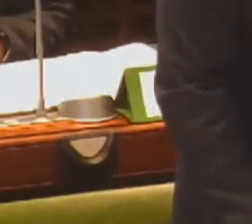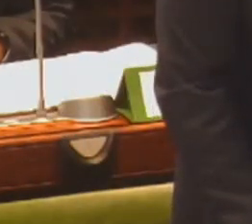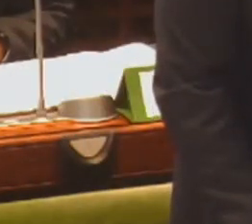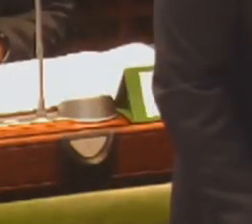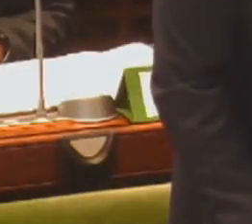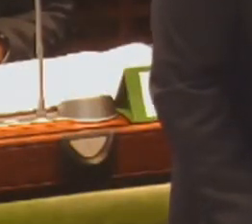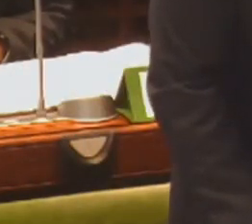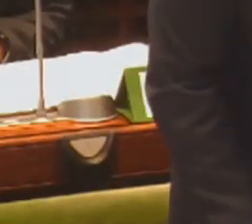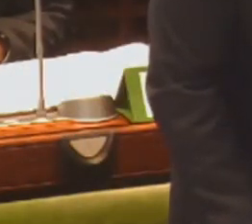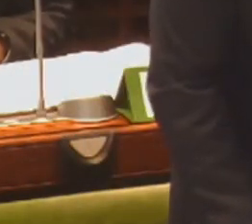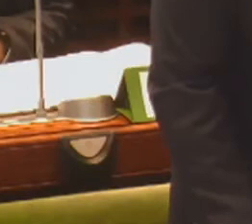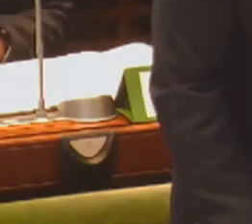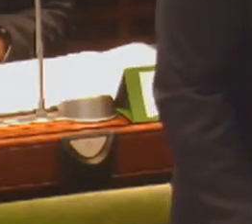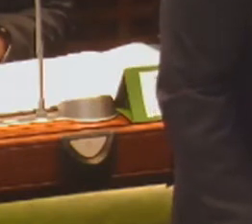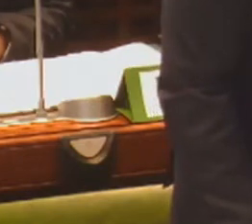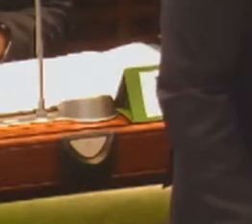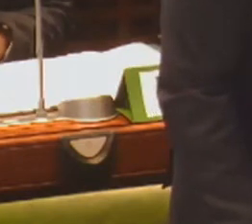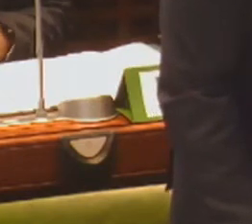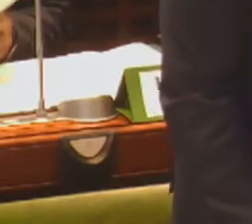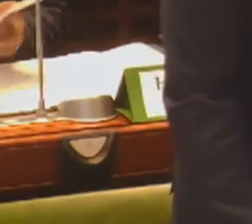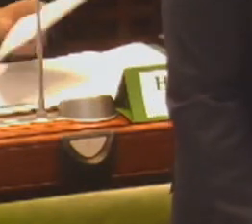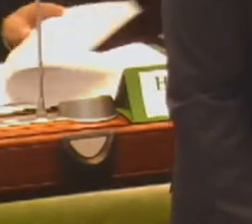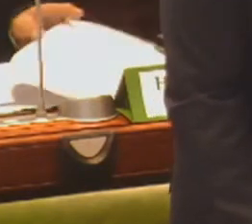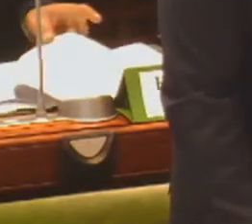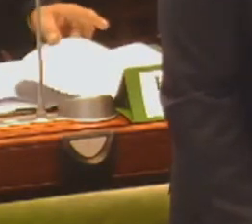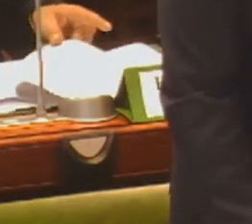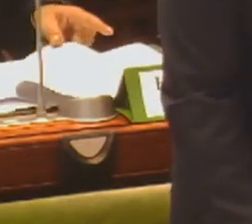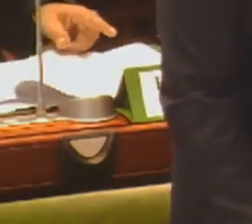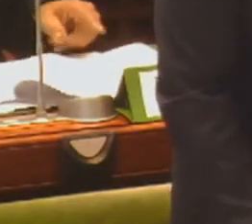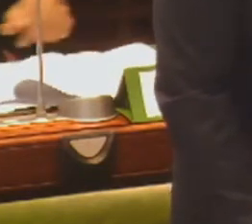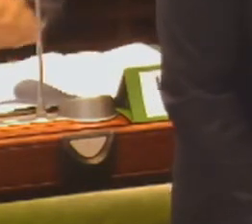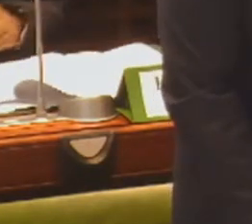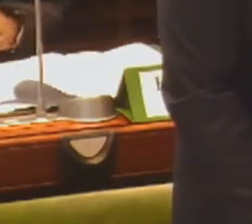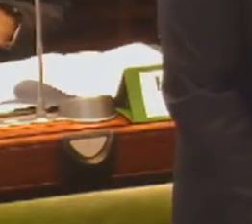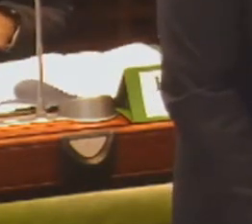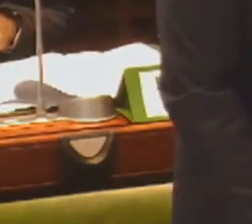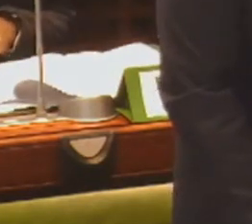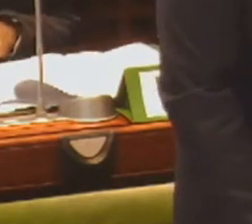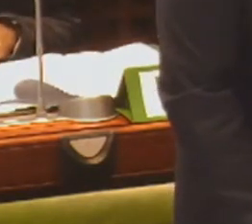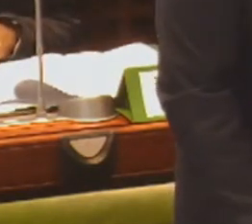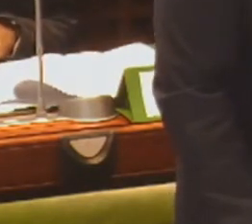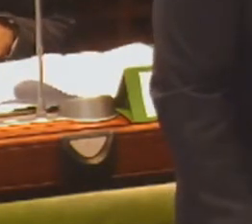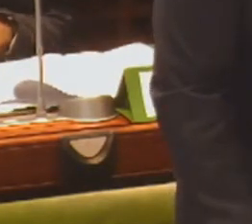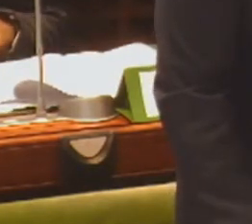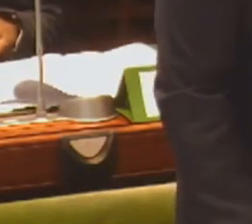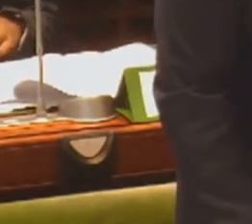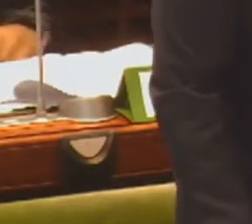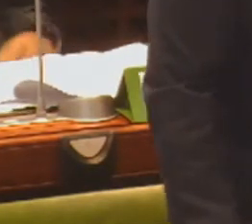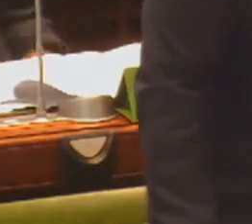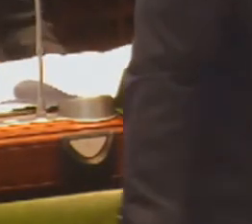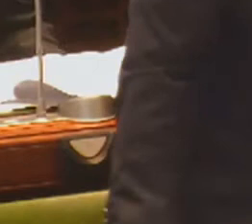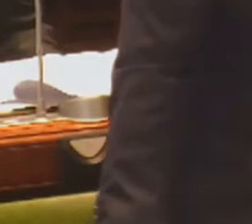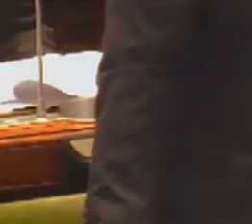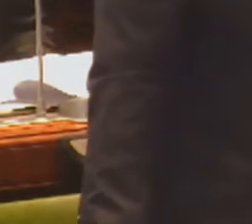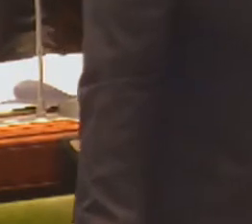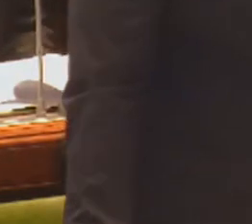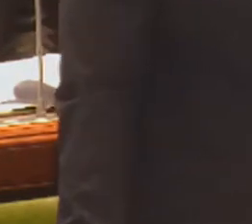quickly, before I, by way of background, point out a bit of contradiction. In